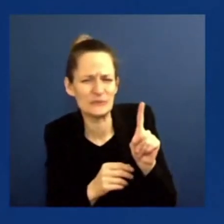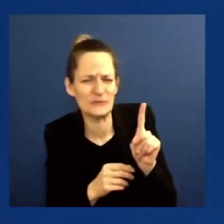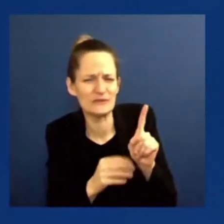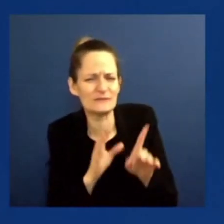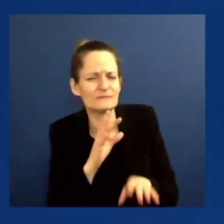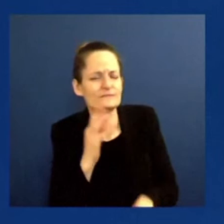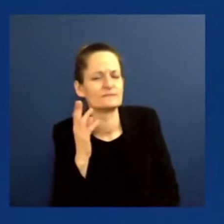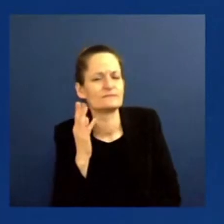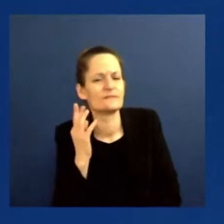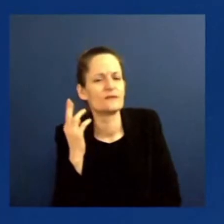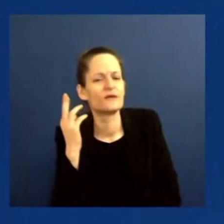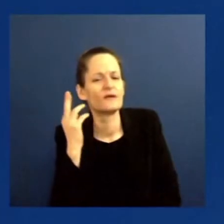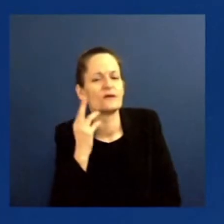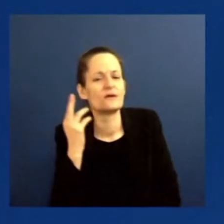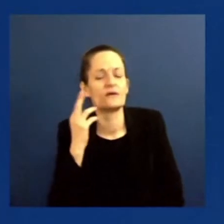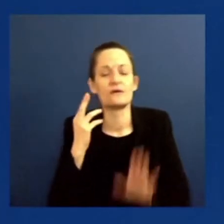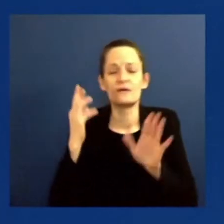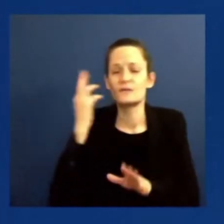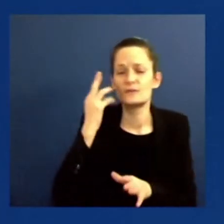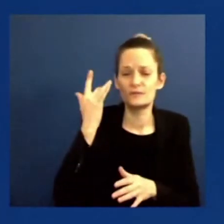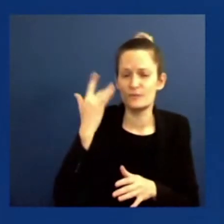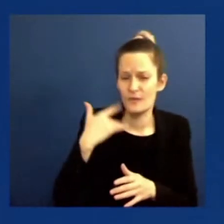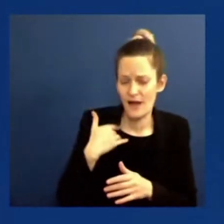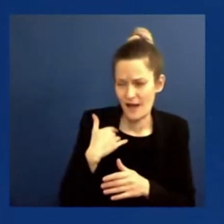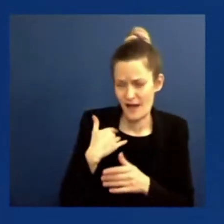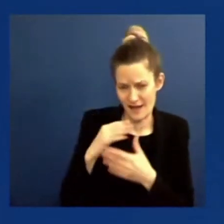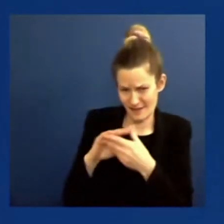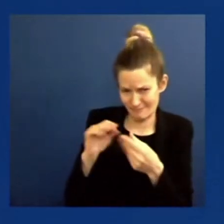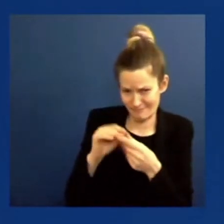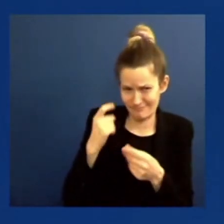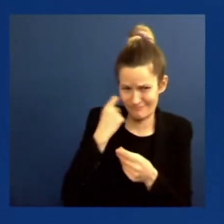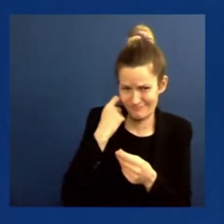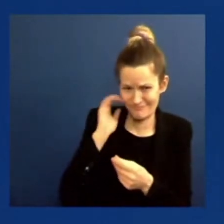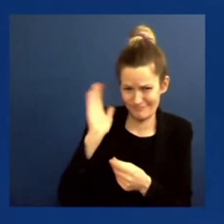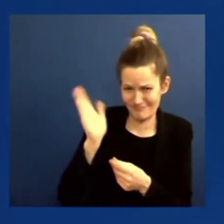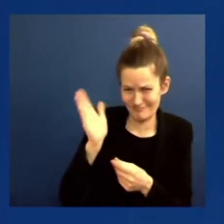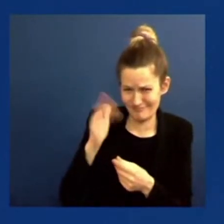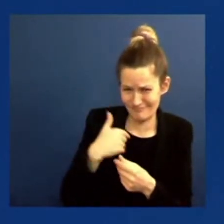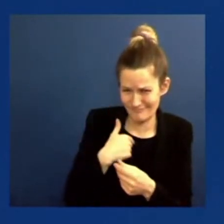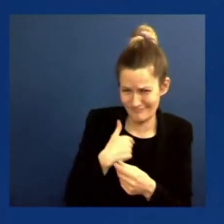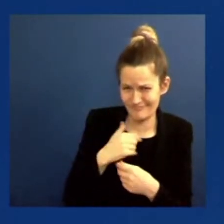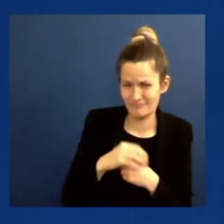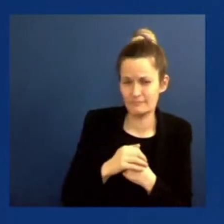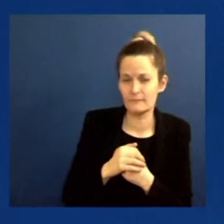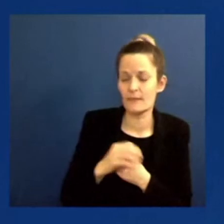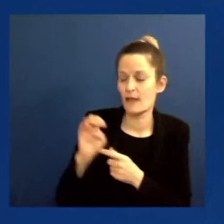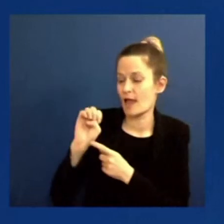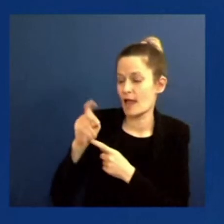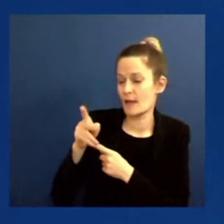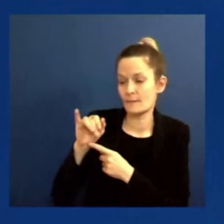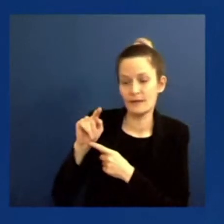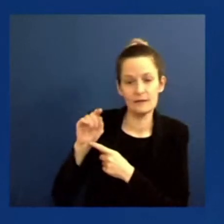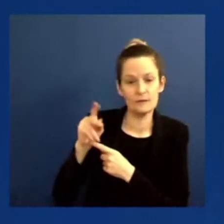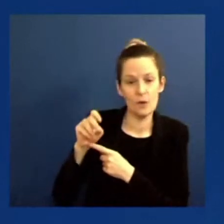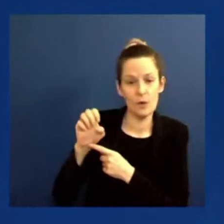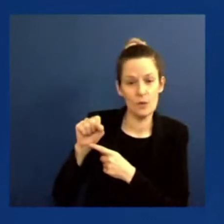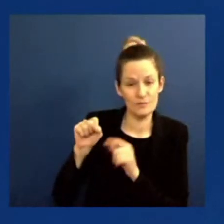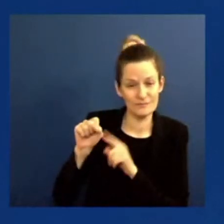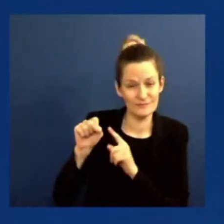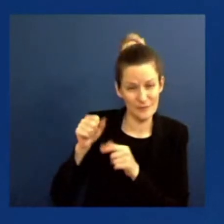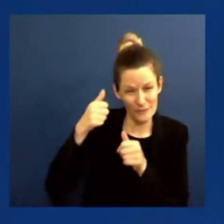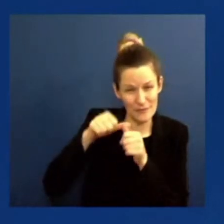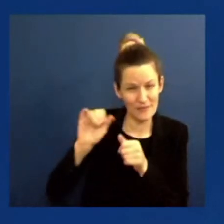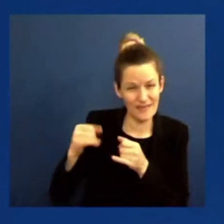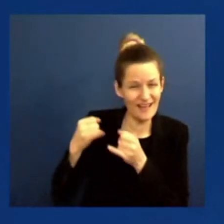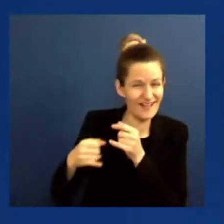presentation about the conservation of epitopes on the slide that had all those red circles in them really answers